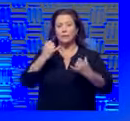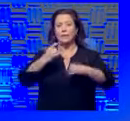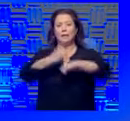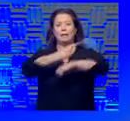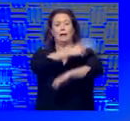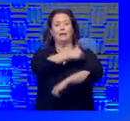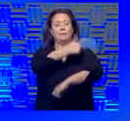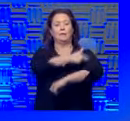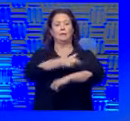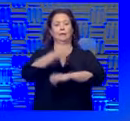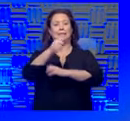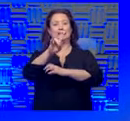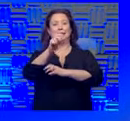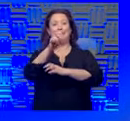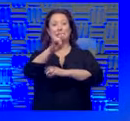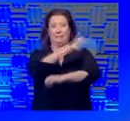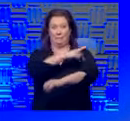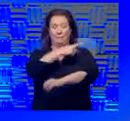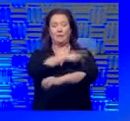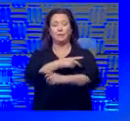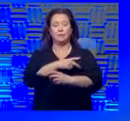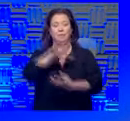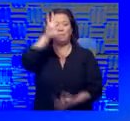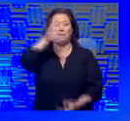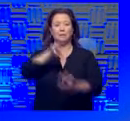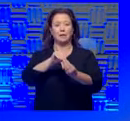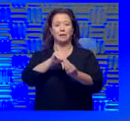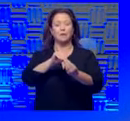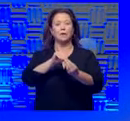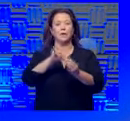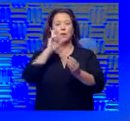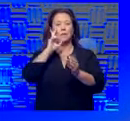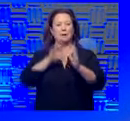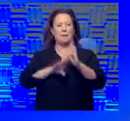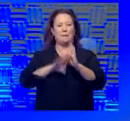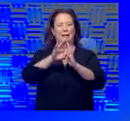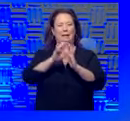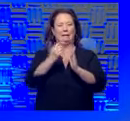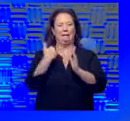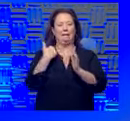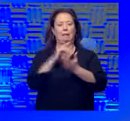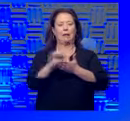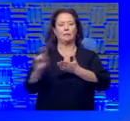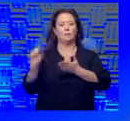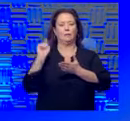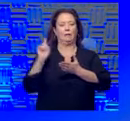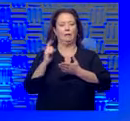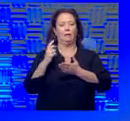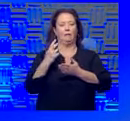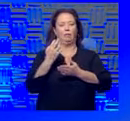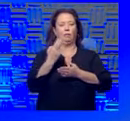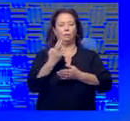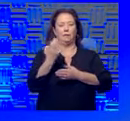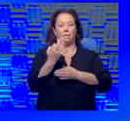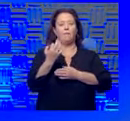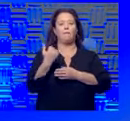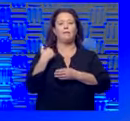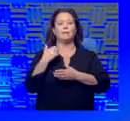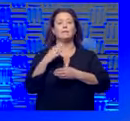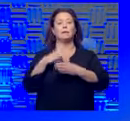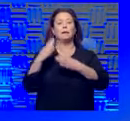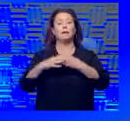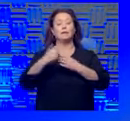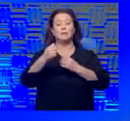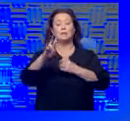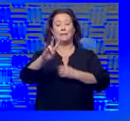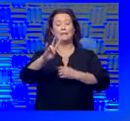hospital, 17 patients. So we've kind of saw a peak a little bit last week at the end of the week. 17 patients in the hospital